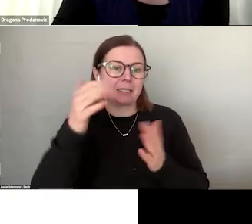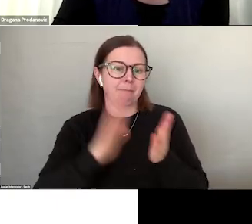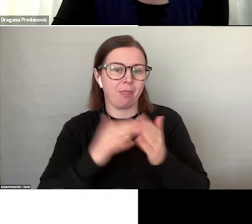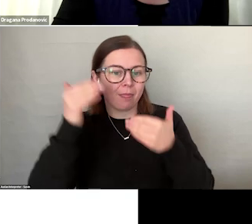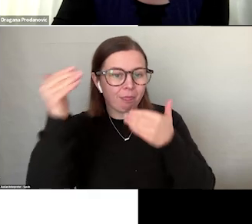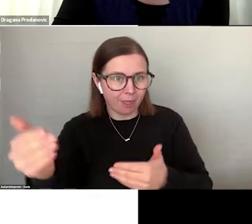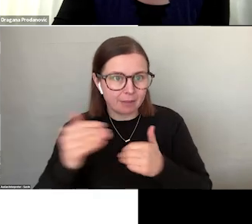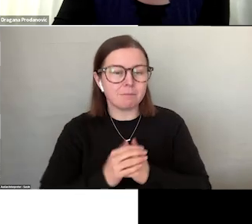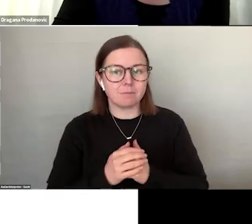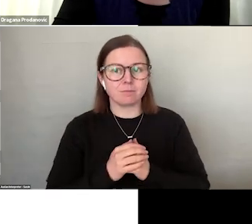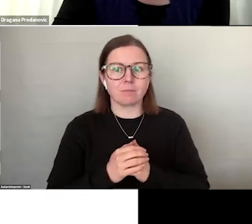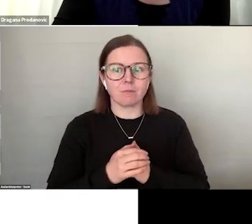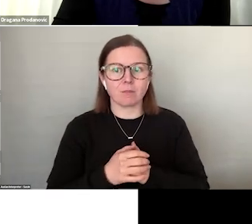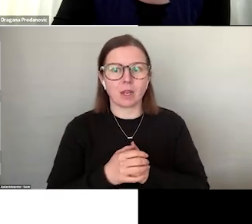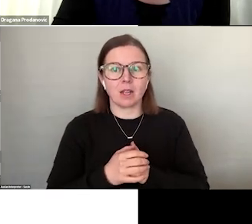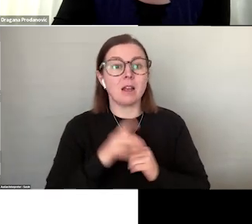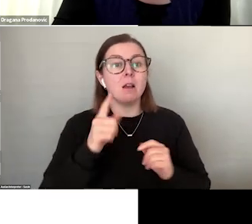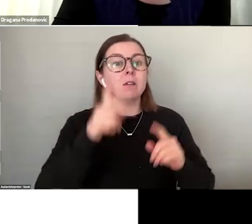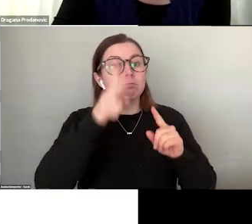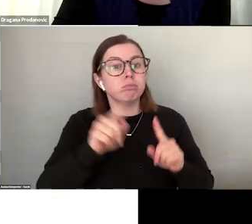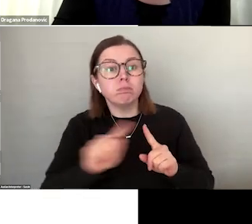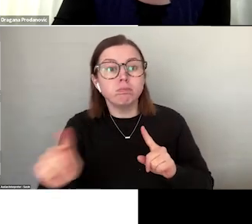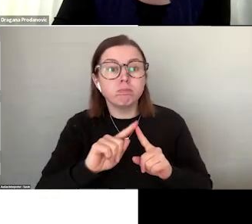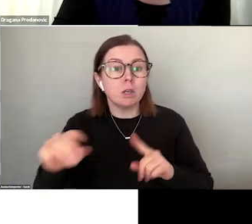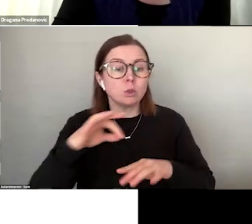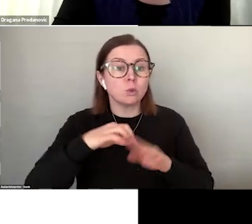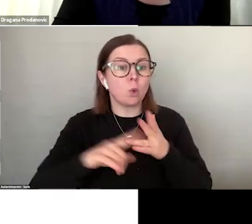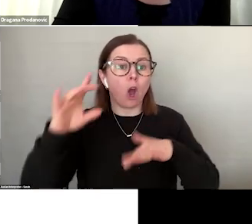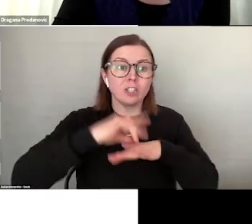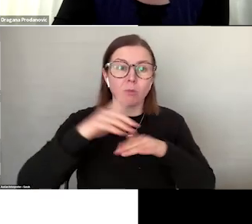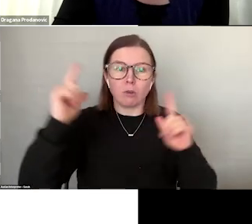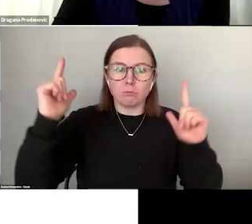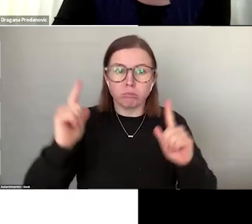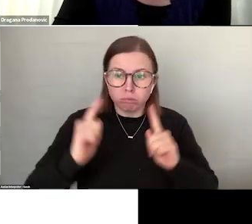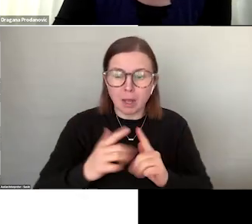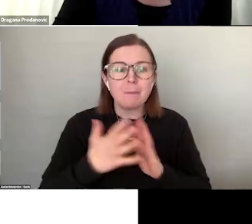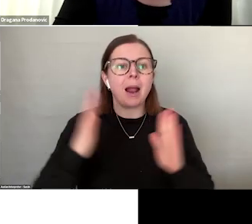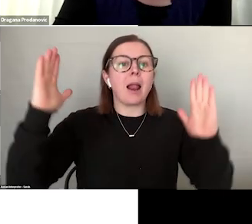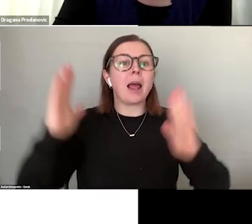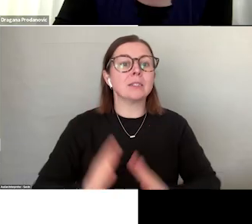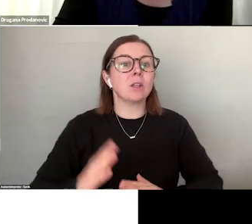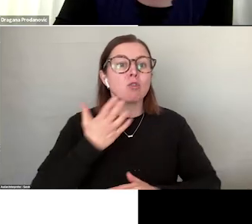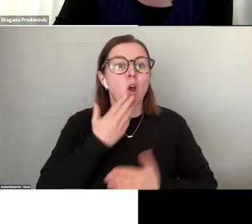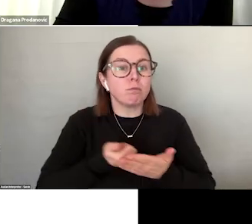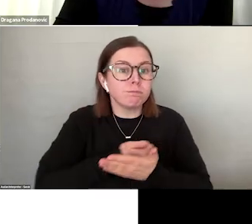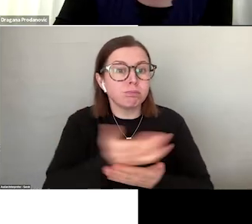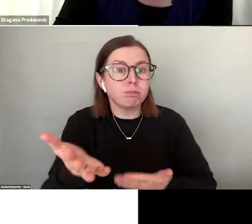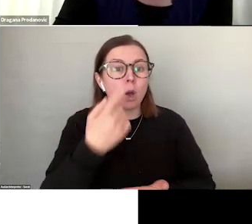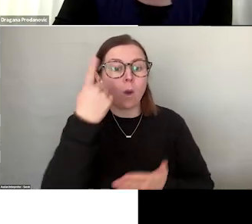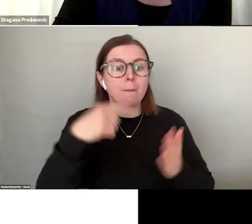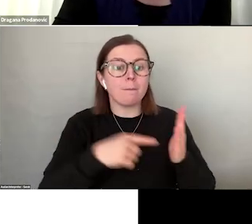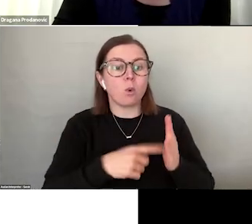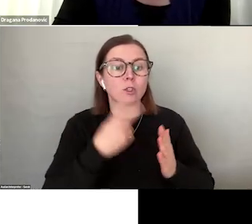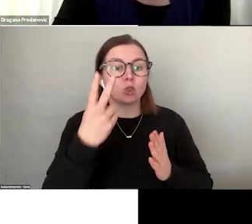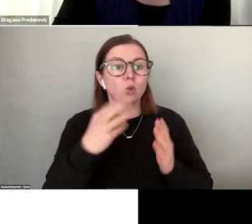estimated that the reduced hospital use reduced the cost by $1.2 million in the first 6